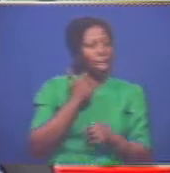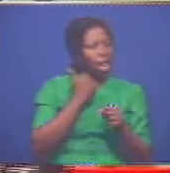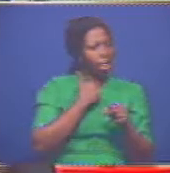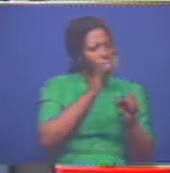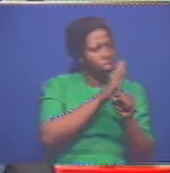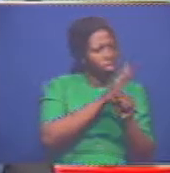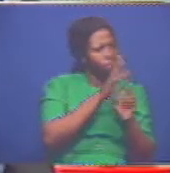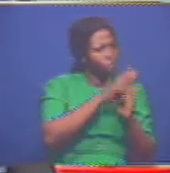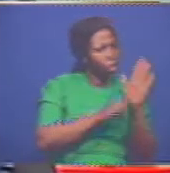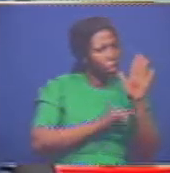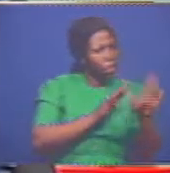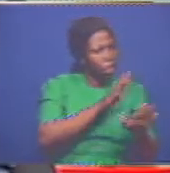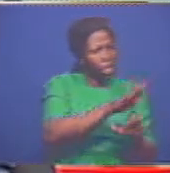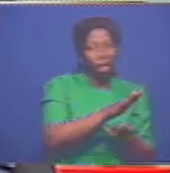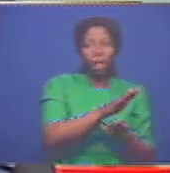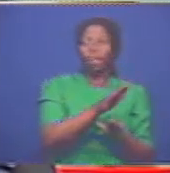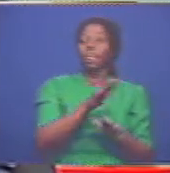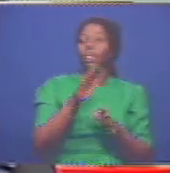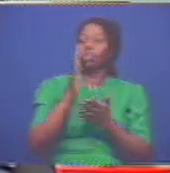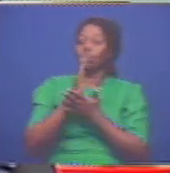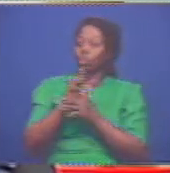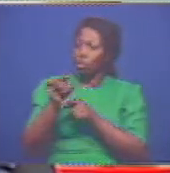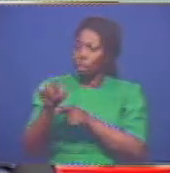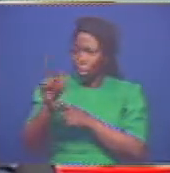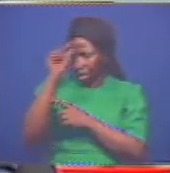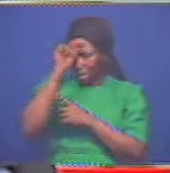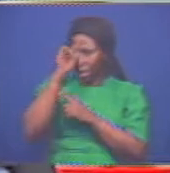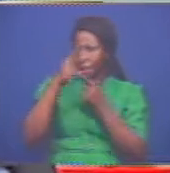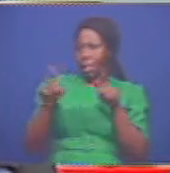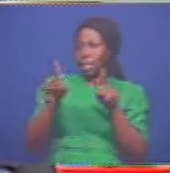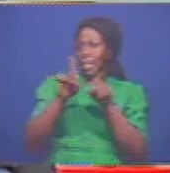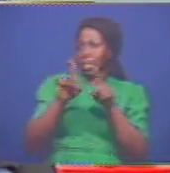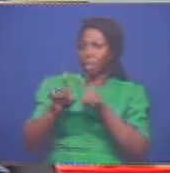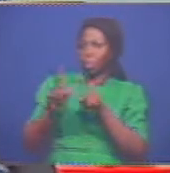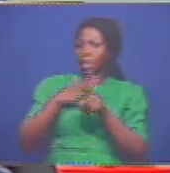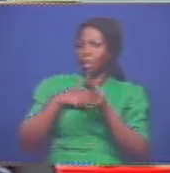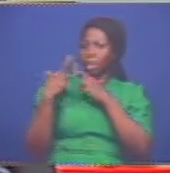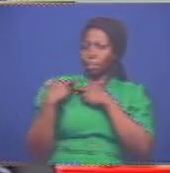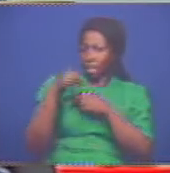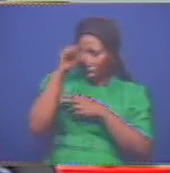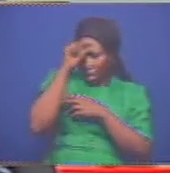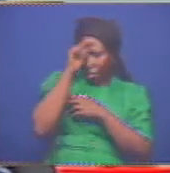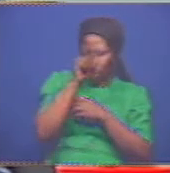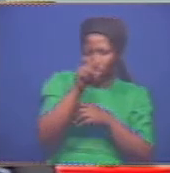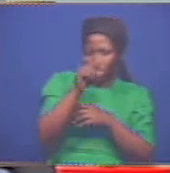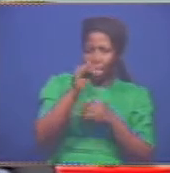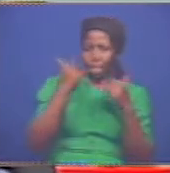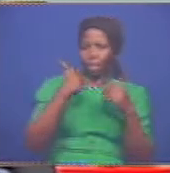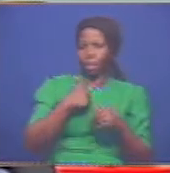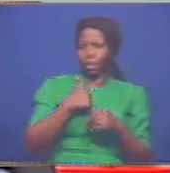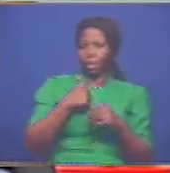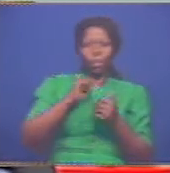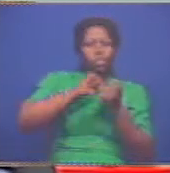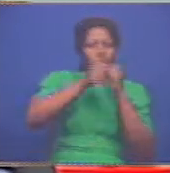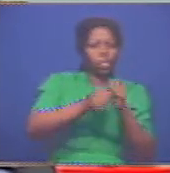as much as we blame government, I think it also boils down to us. Government is you and me, and we keep changing our leaders and nothing is changing. So